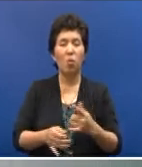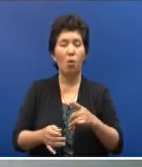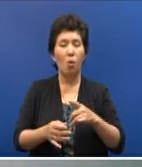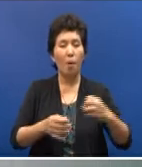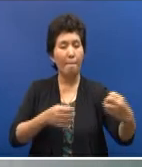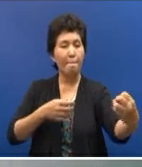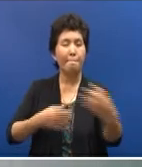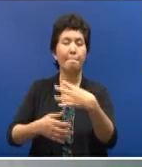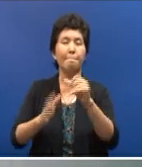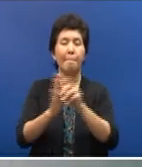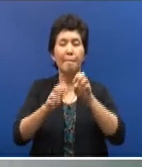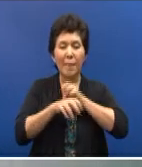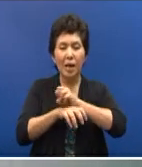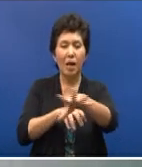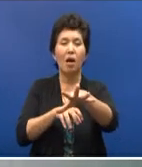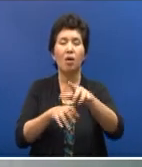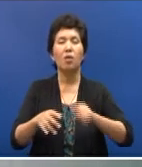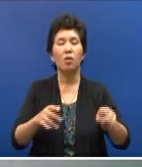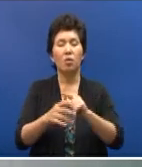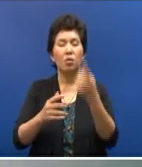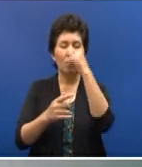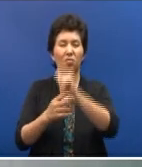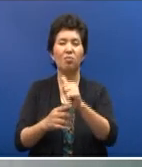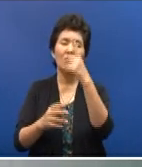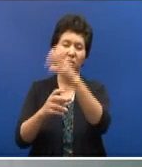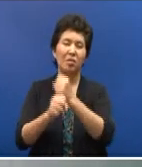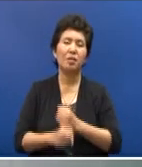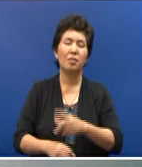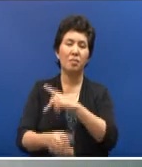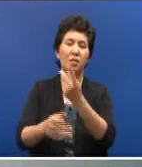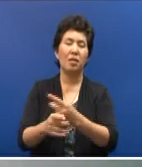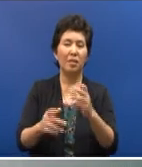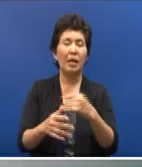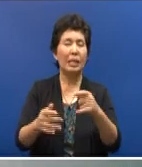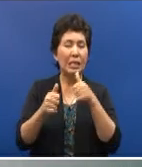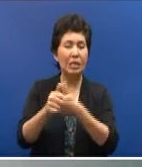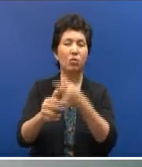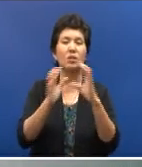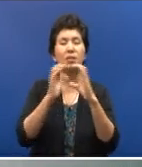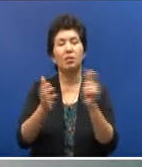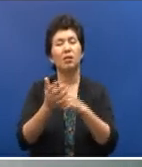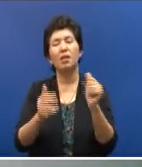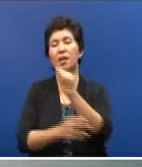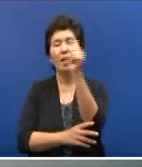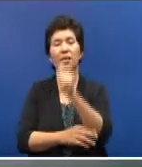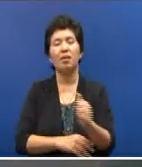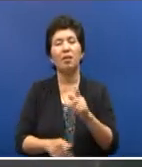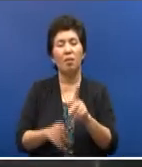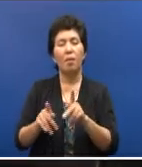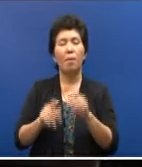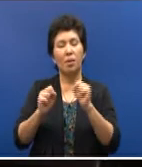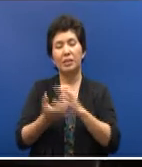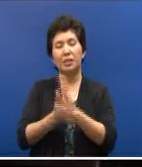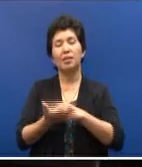that social inequalities are inevitable. Okay, so supposedly anybody can